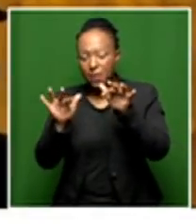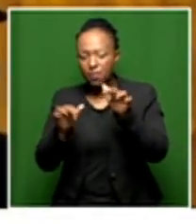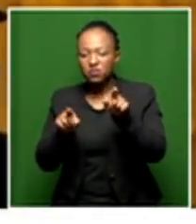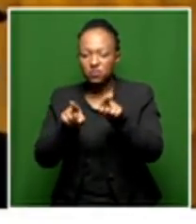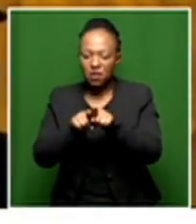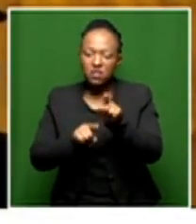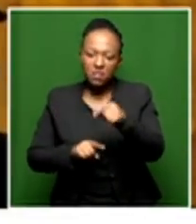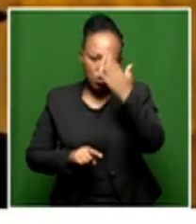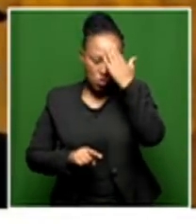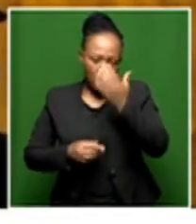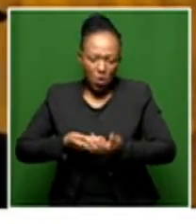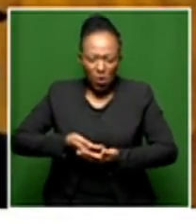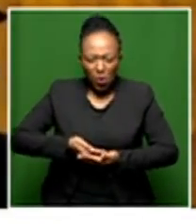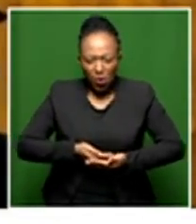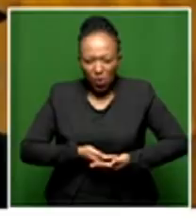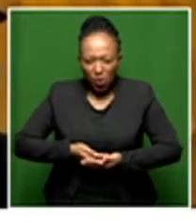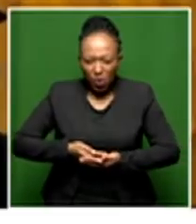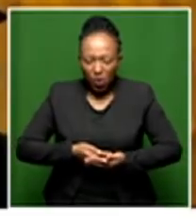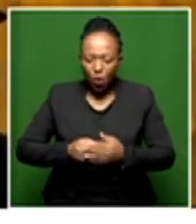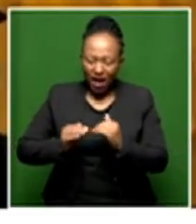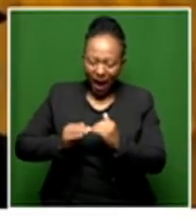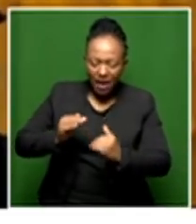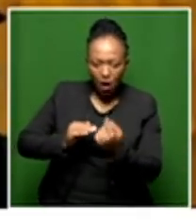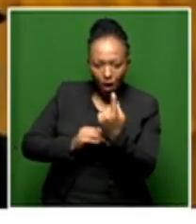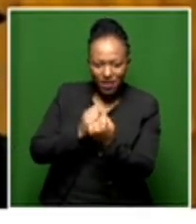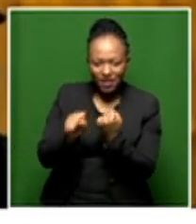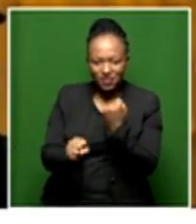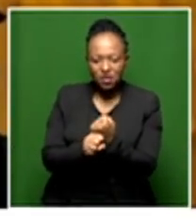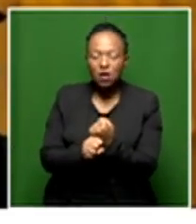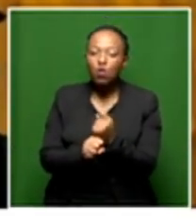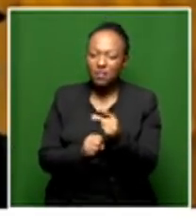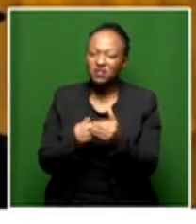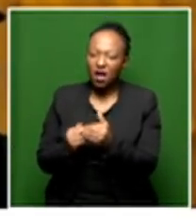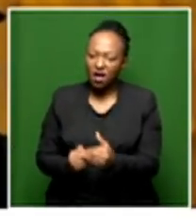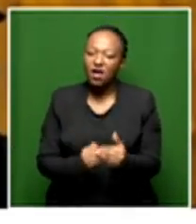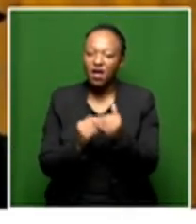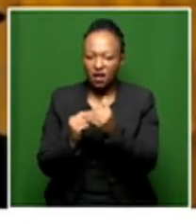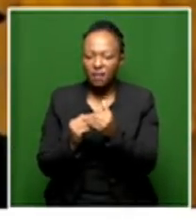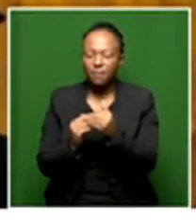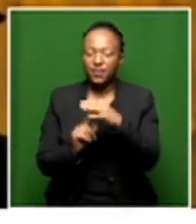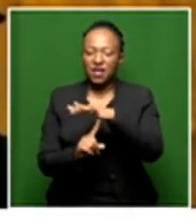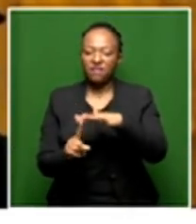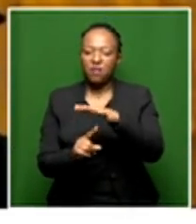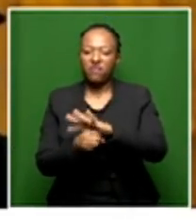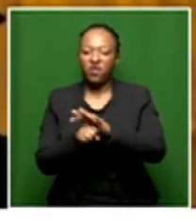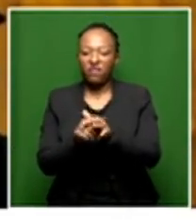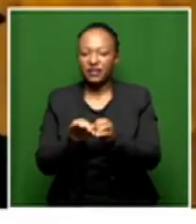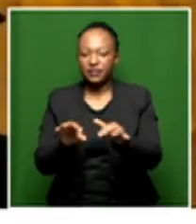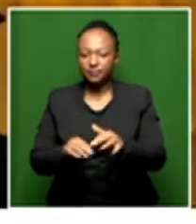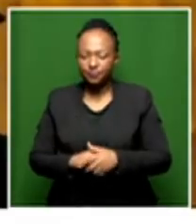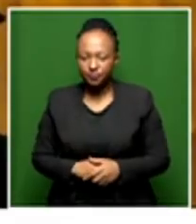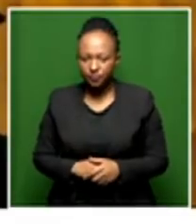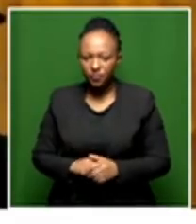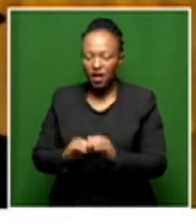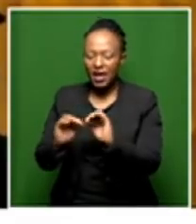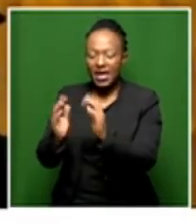that the little ones below 1, we really have to take care of them in this particular environment. Let's talk to